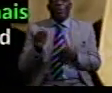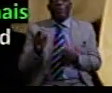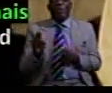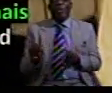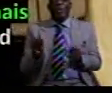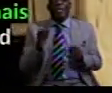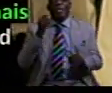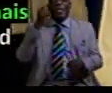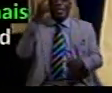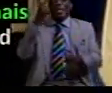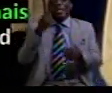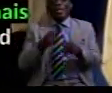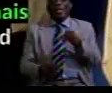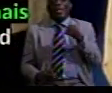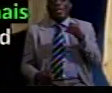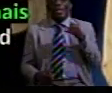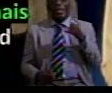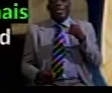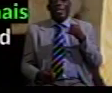an